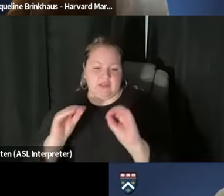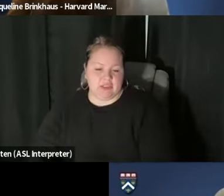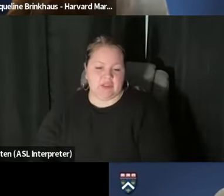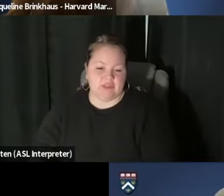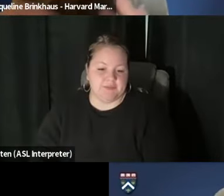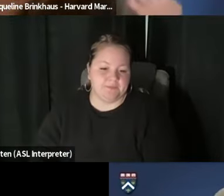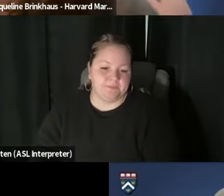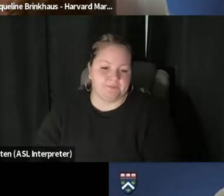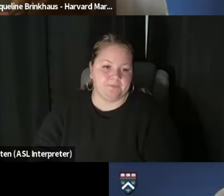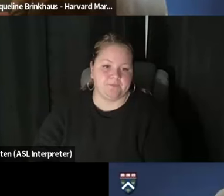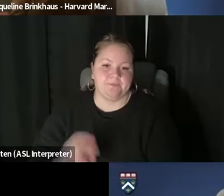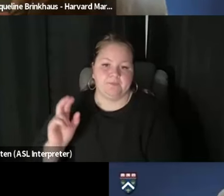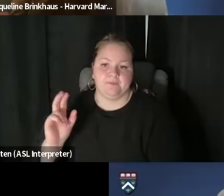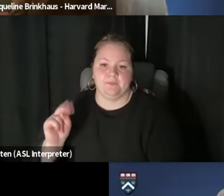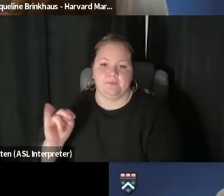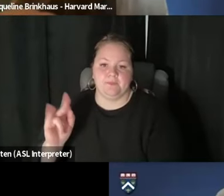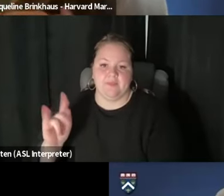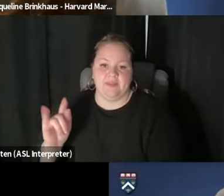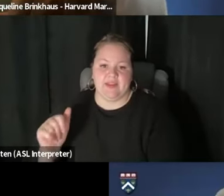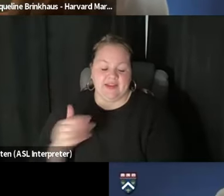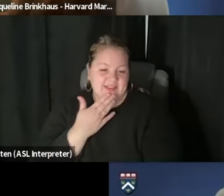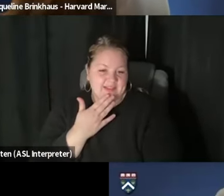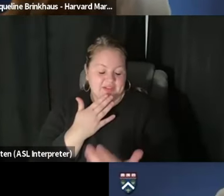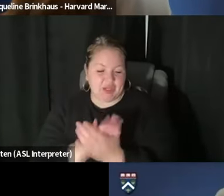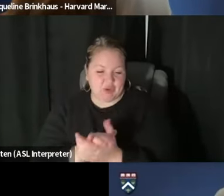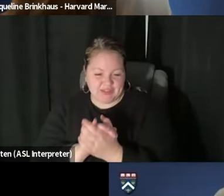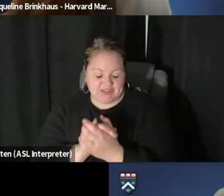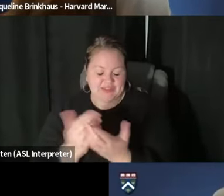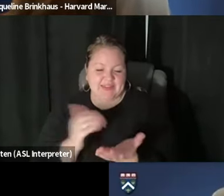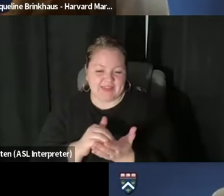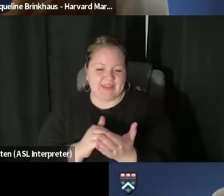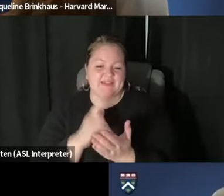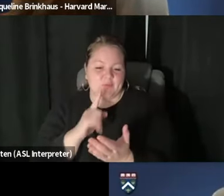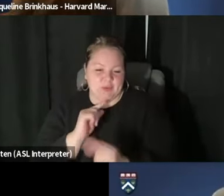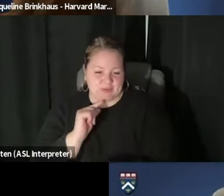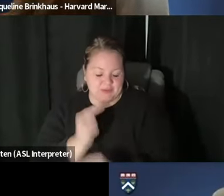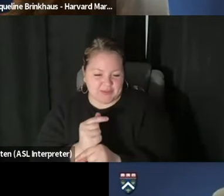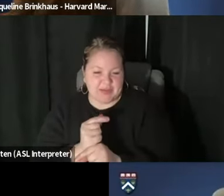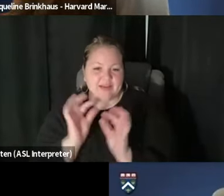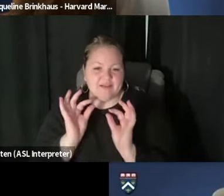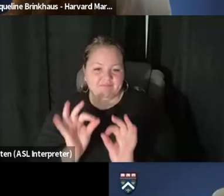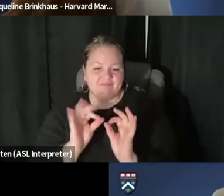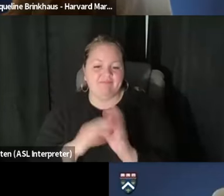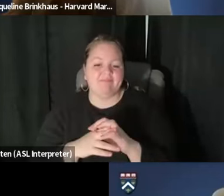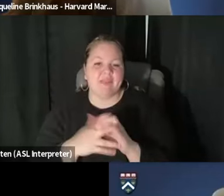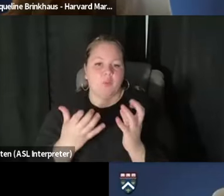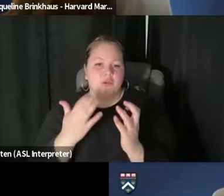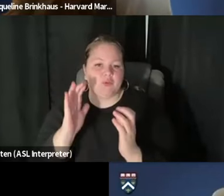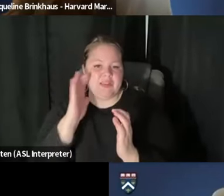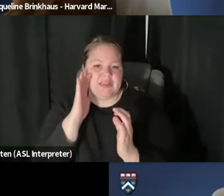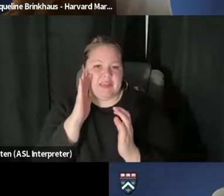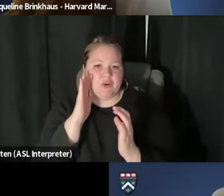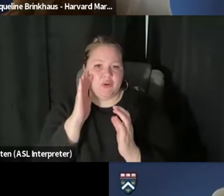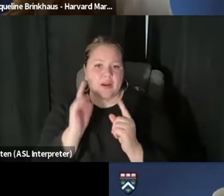that. And Nikita, congratulations again on graduating. I'd love to hear a little bit about how